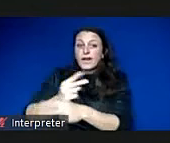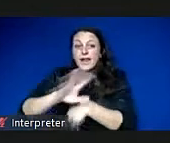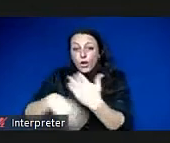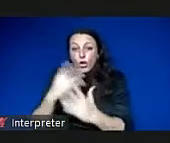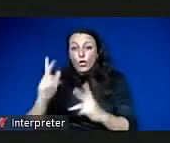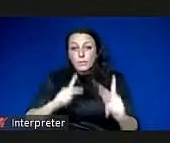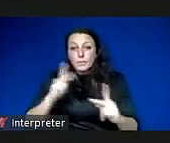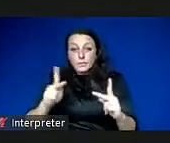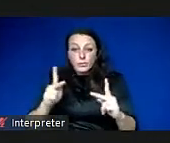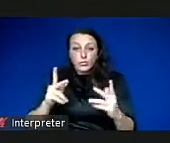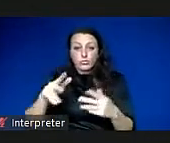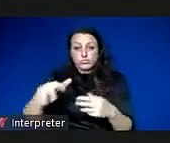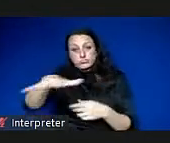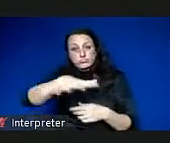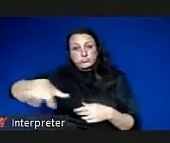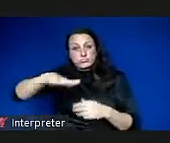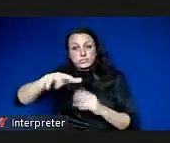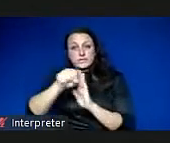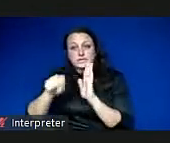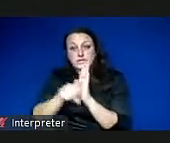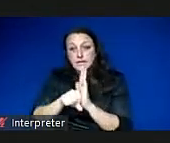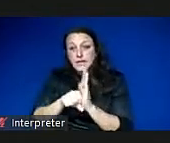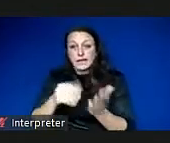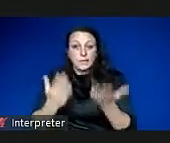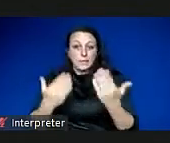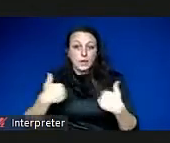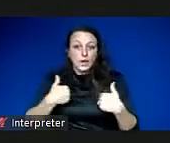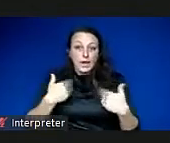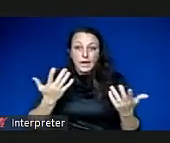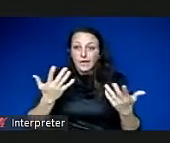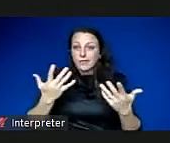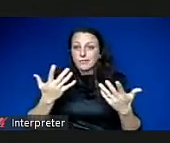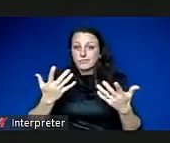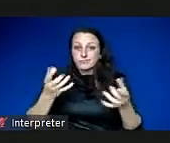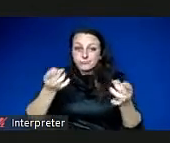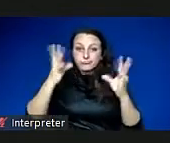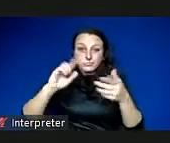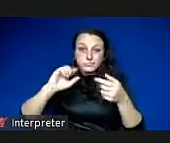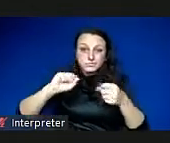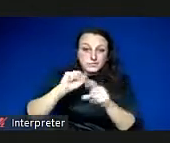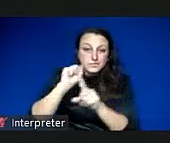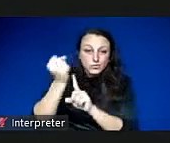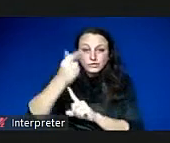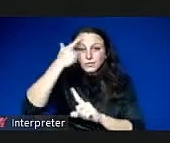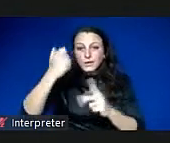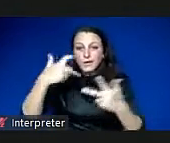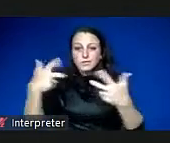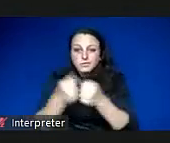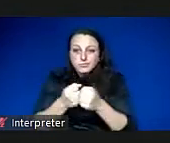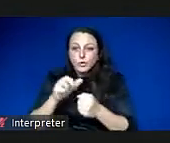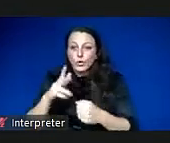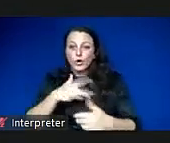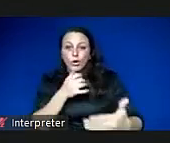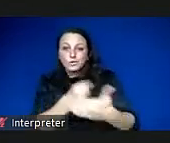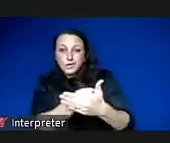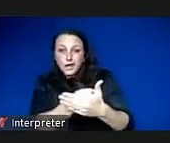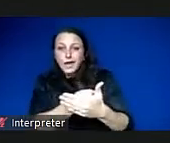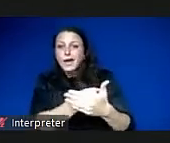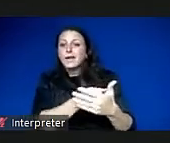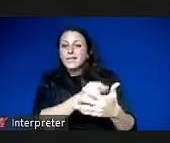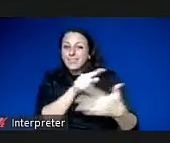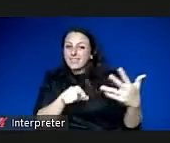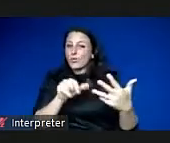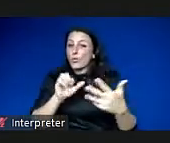or with other healthcare concerns, so things like trauma due to motor vehicle accidents or a heart attack perhaps, were able to have access